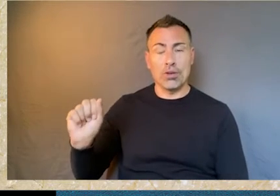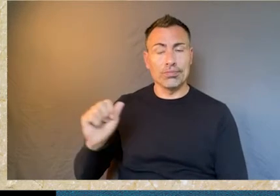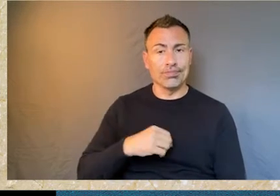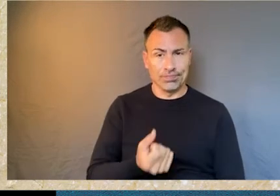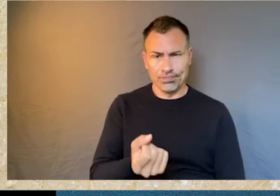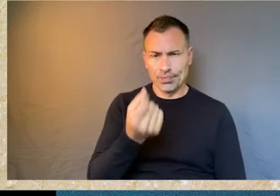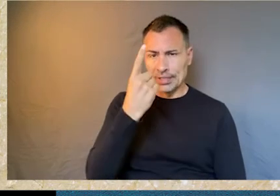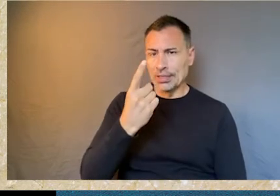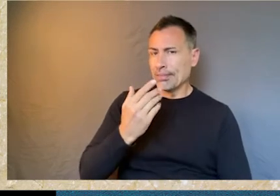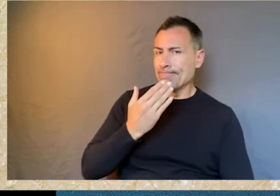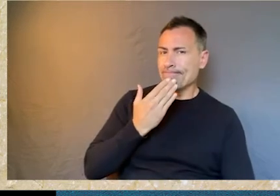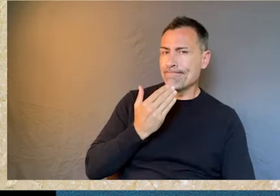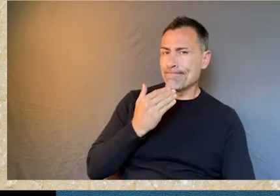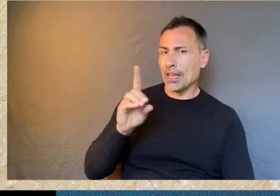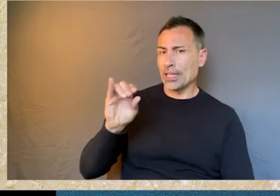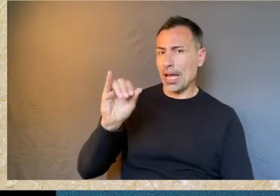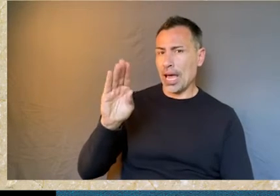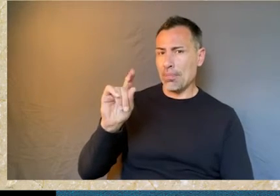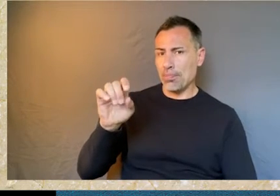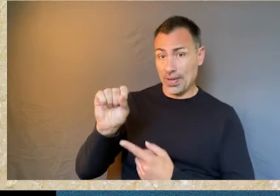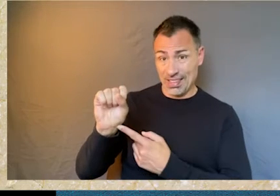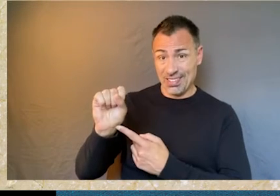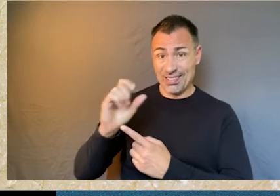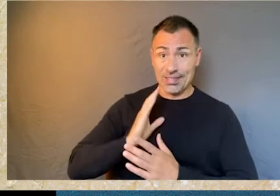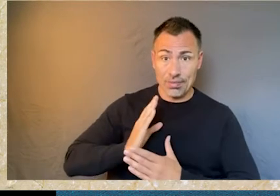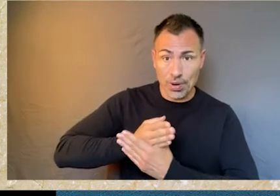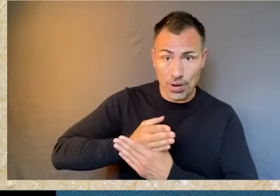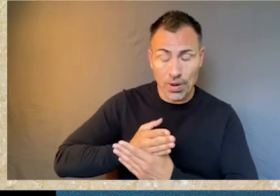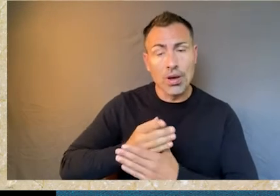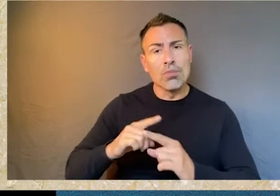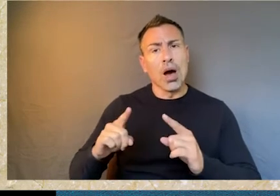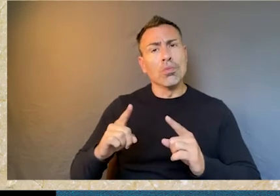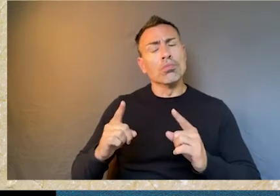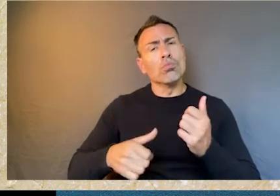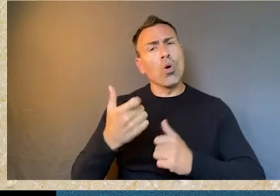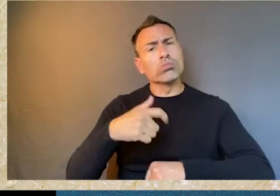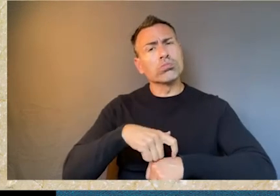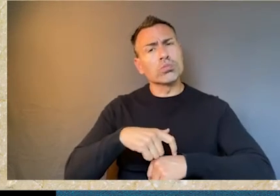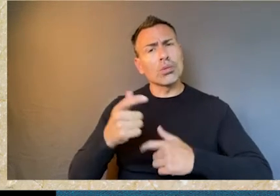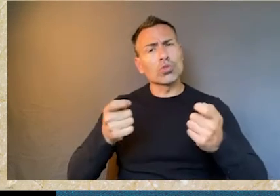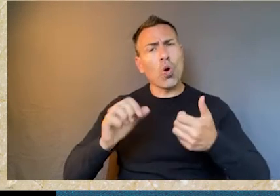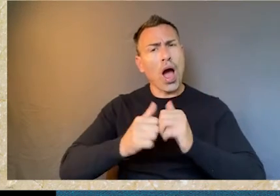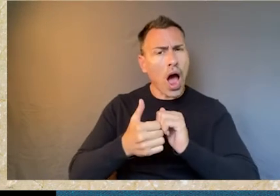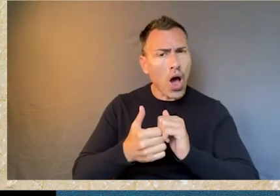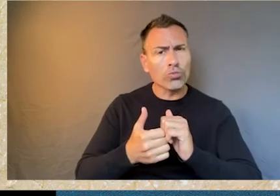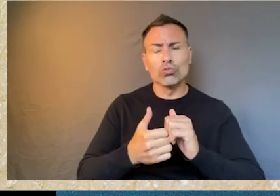is an impairment. However, in most cases, it can be managed through diet, exercise, and or medication. So in general,